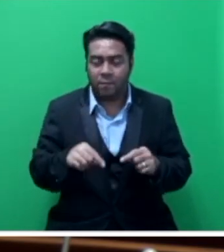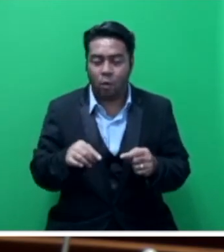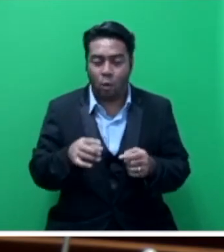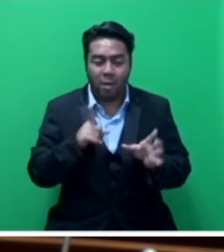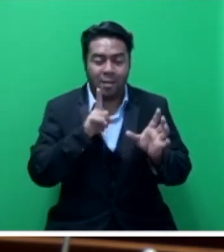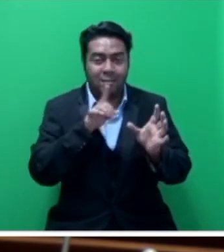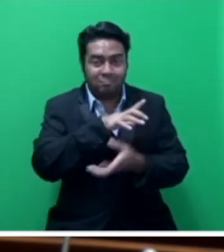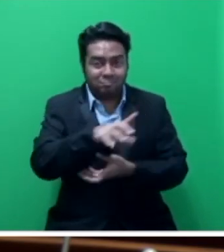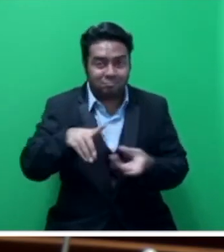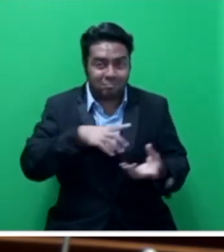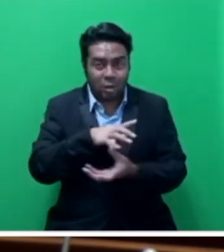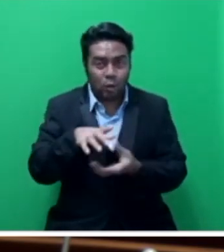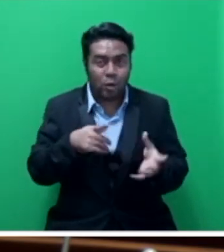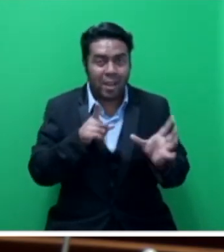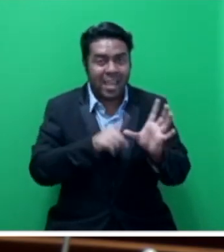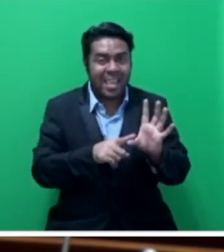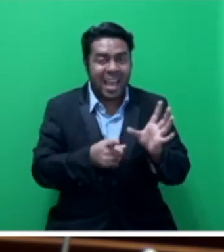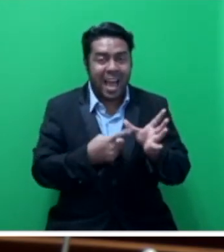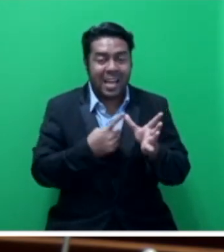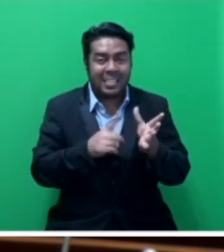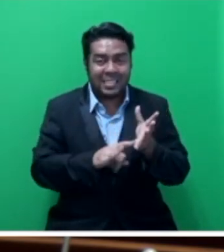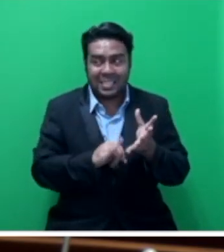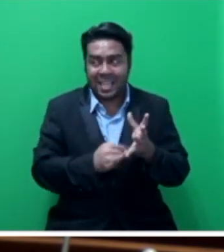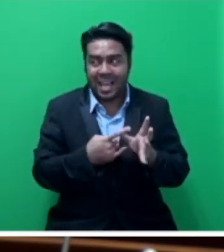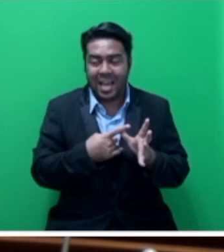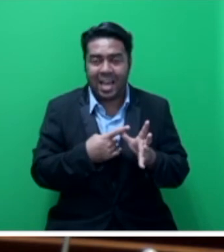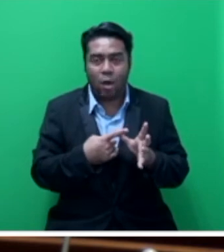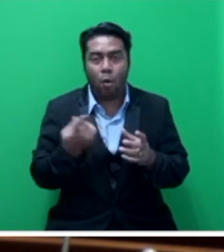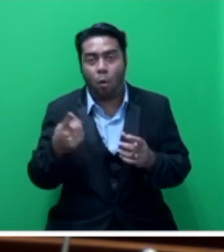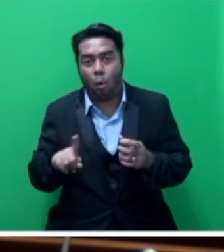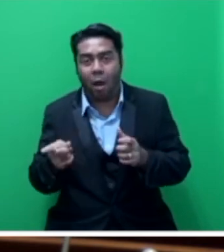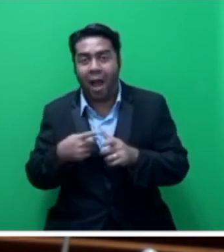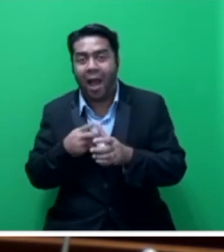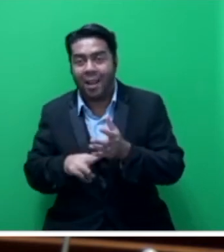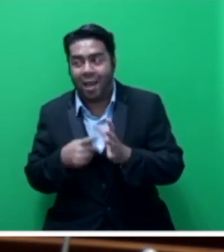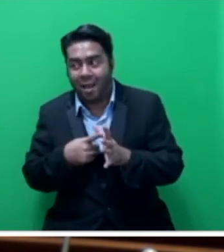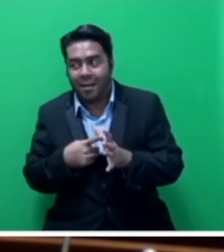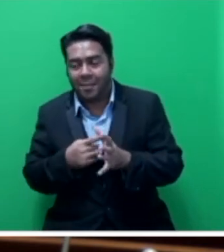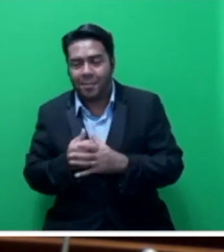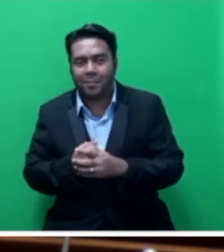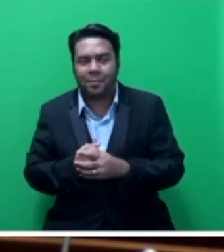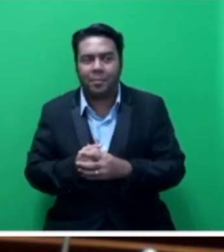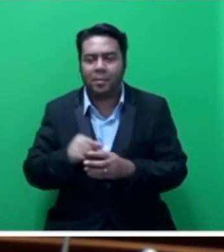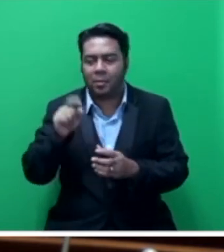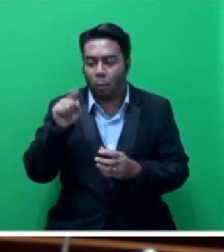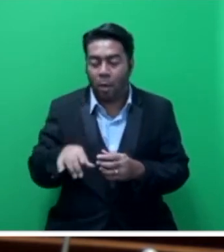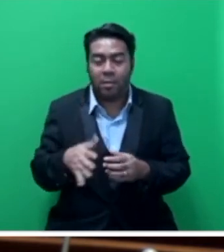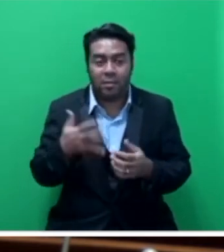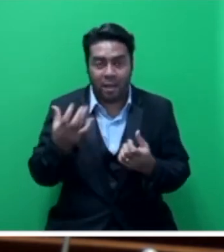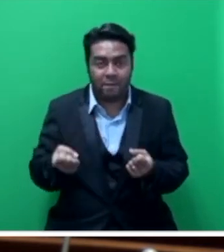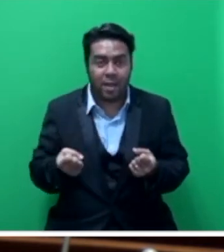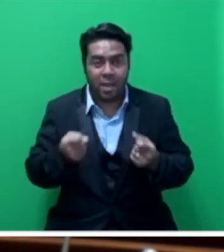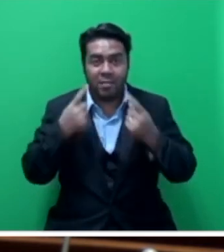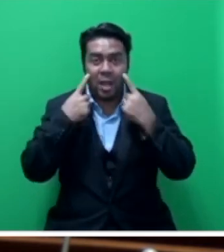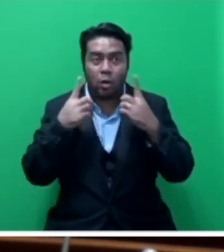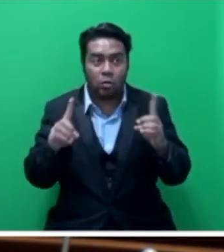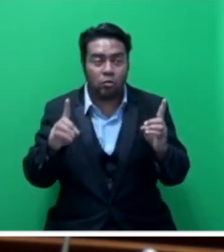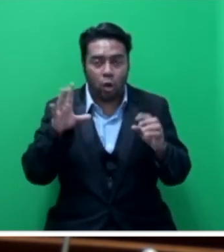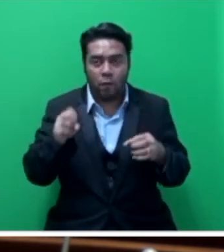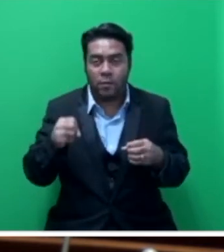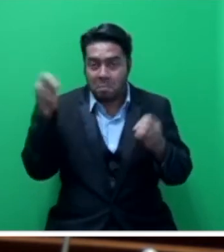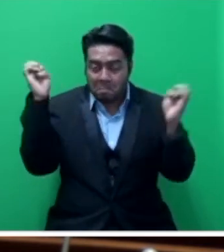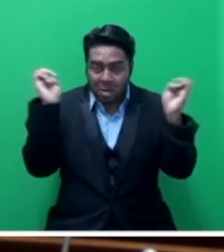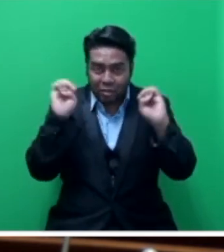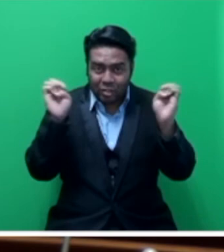has no dollar value and can never truly be measured, sir. When there is a declaration of a state of emergency